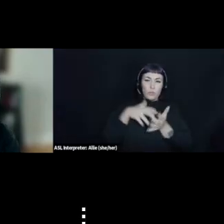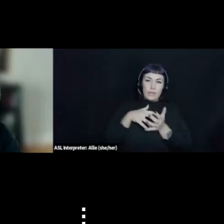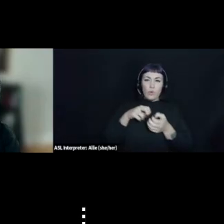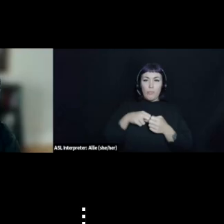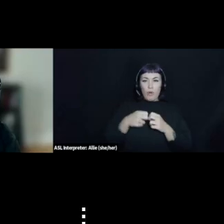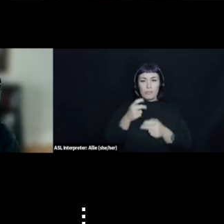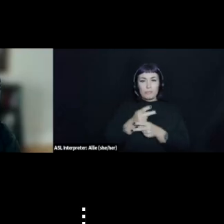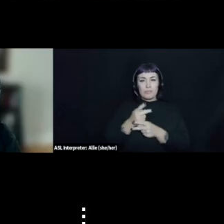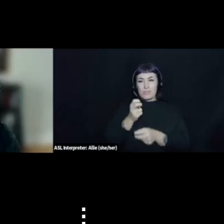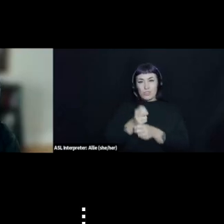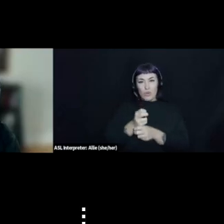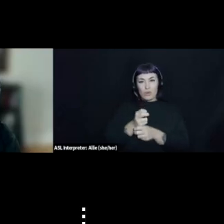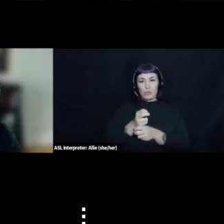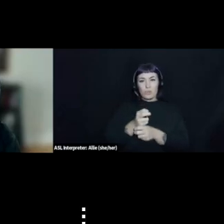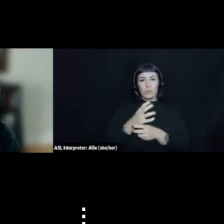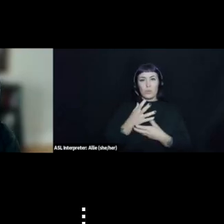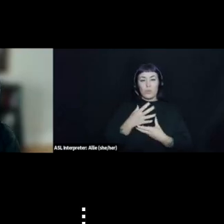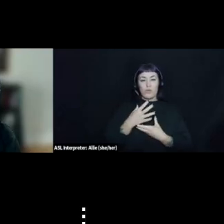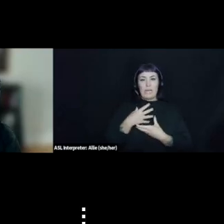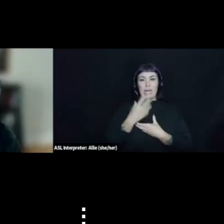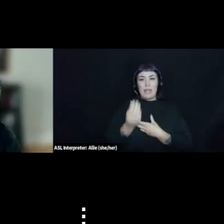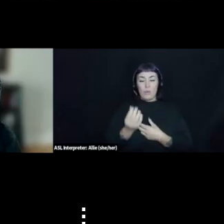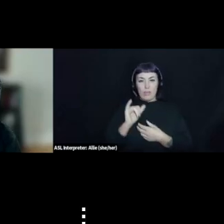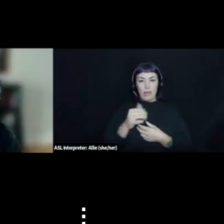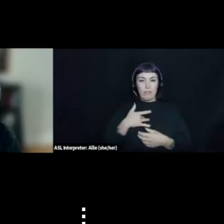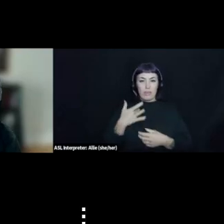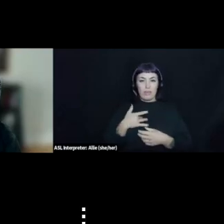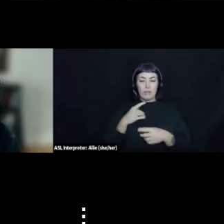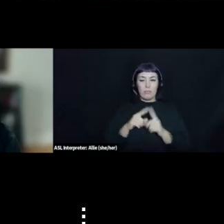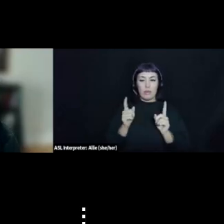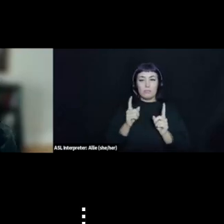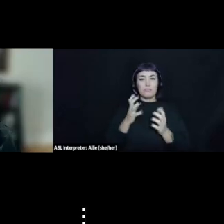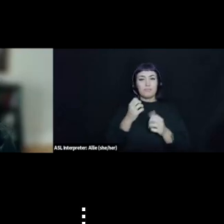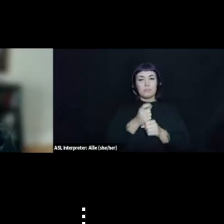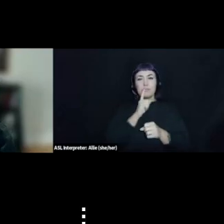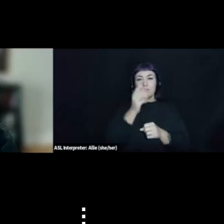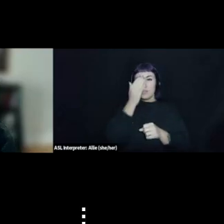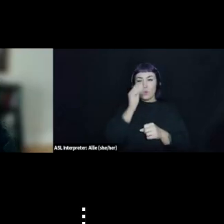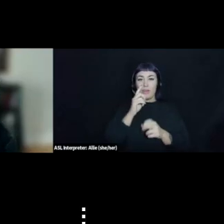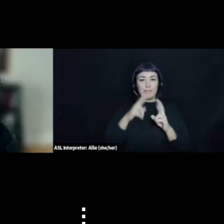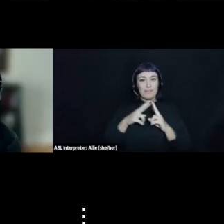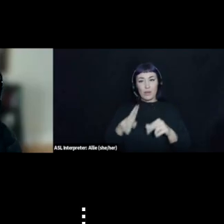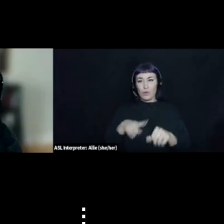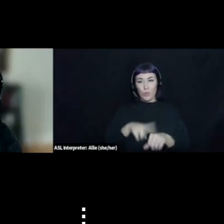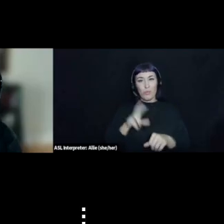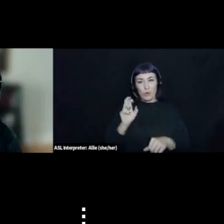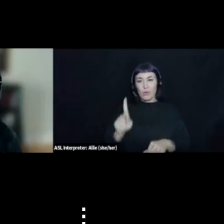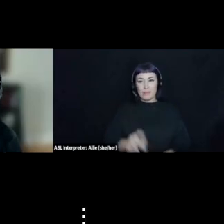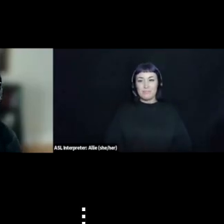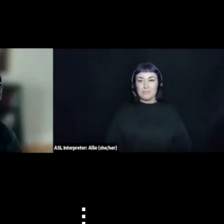it's so hard to uninternalize that feeling. But I just want to make sure you know that it is very normal and